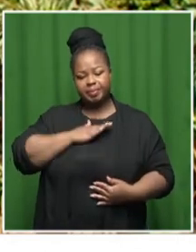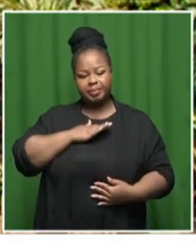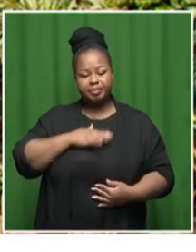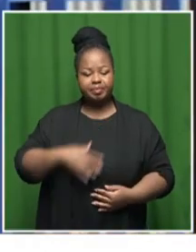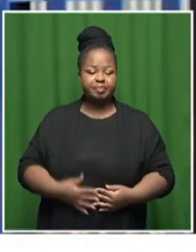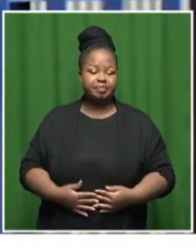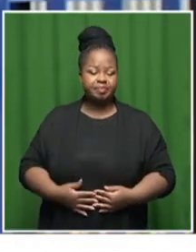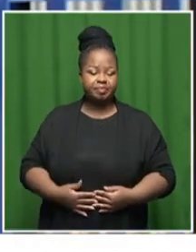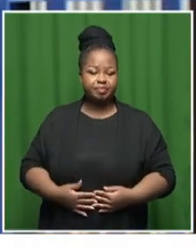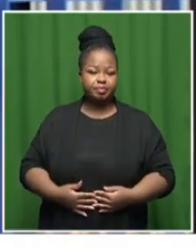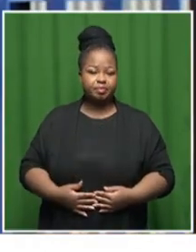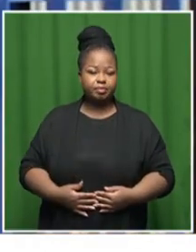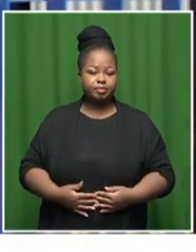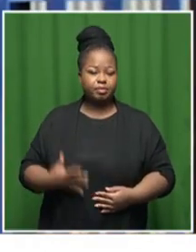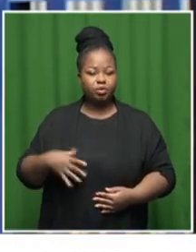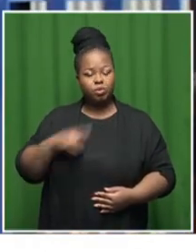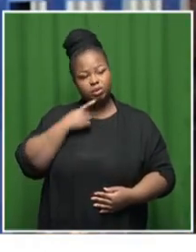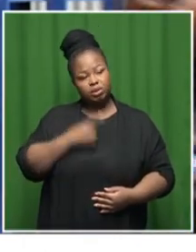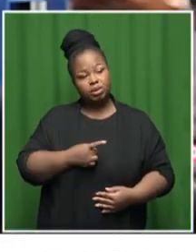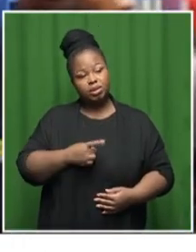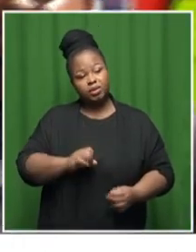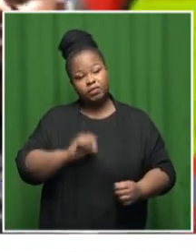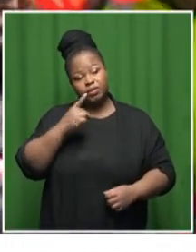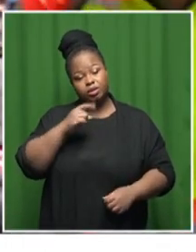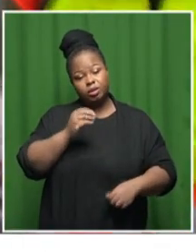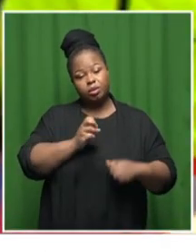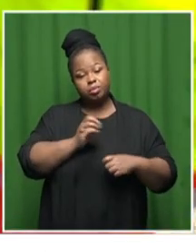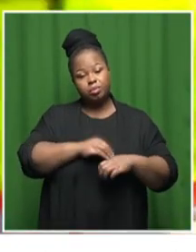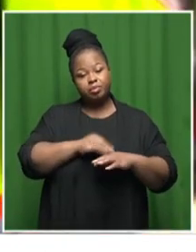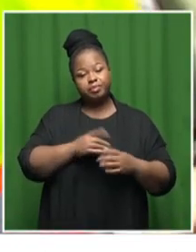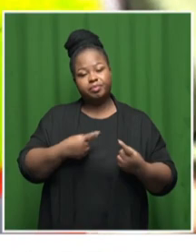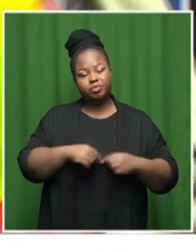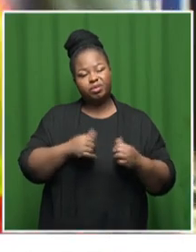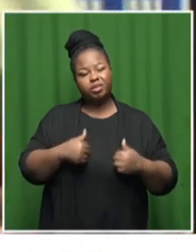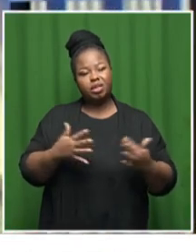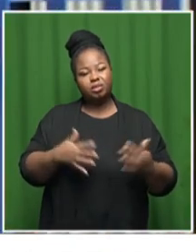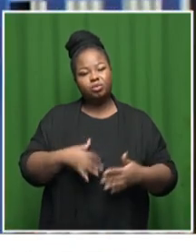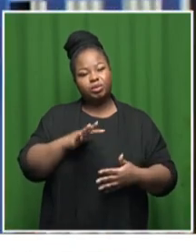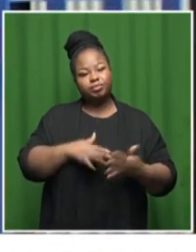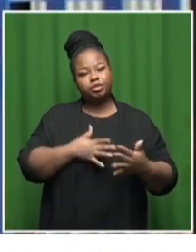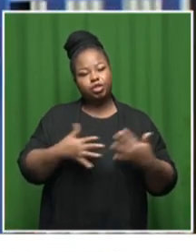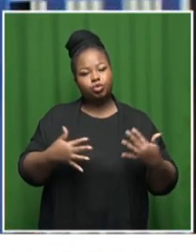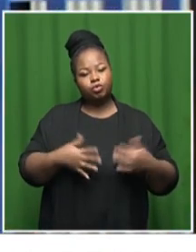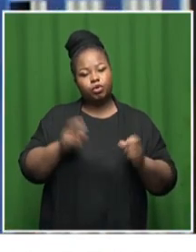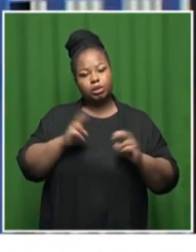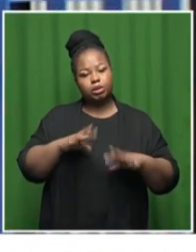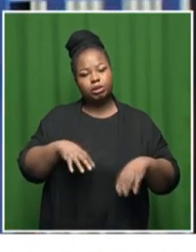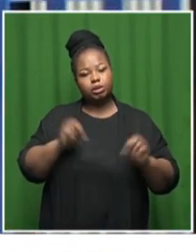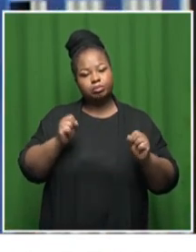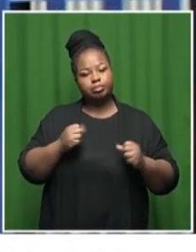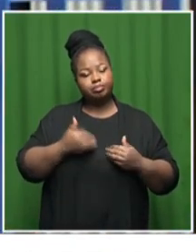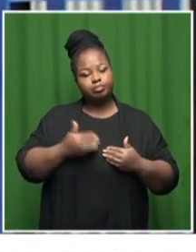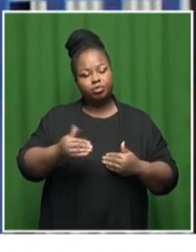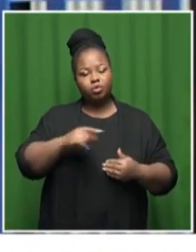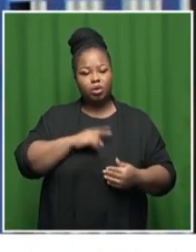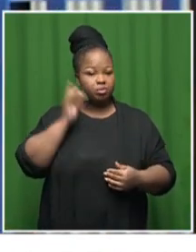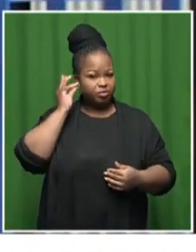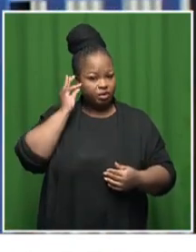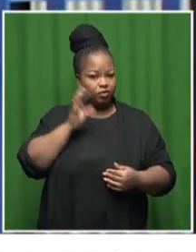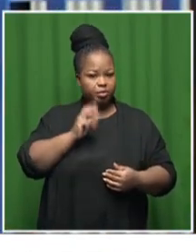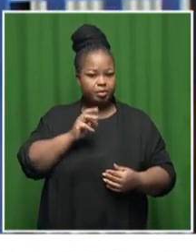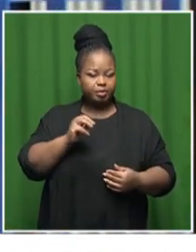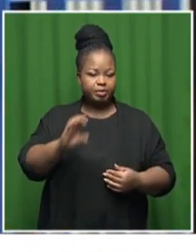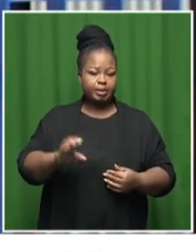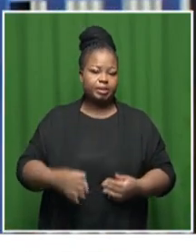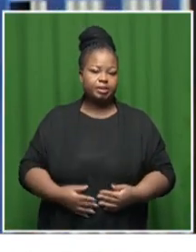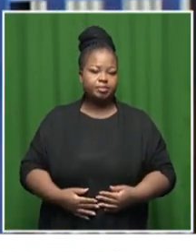I must say that firstly, our problem starts with the load shedding schedules. Because like we've heard from the MMC,